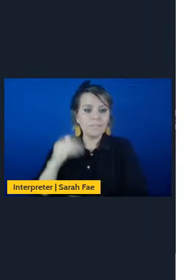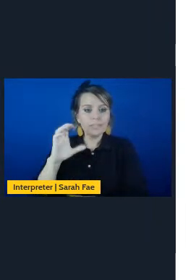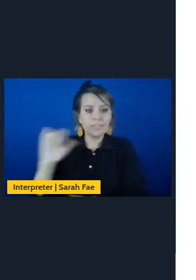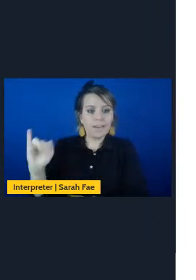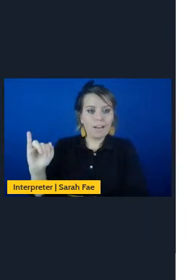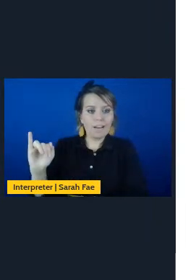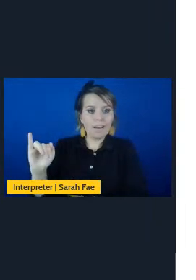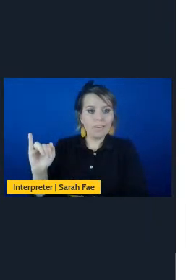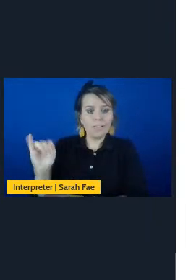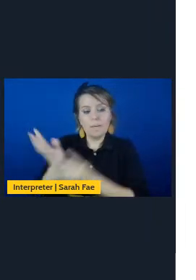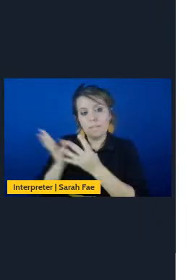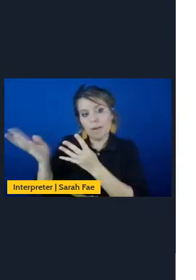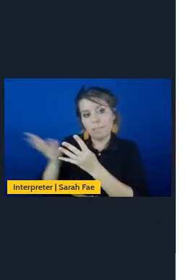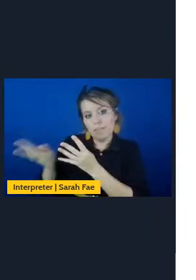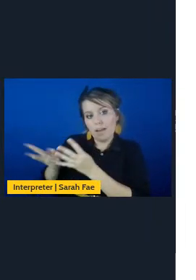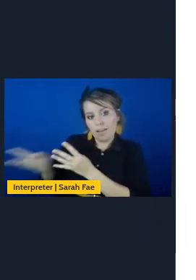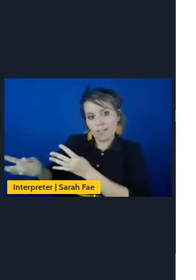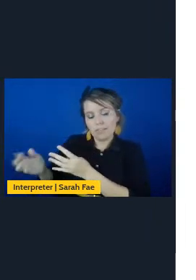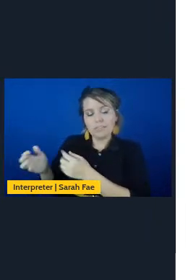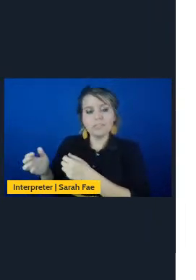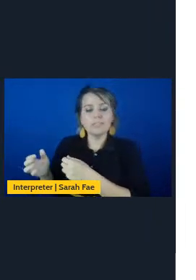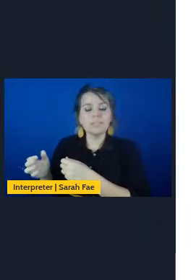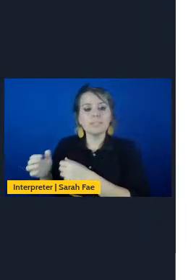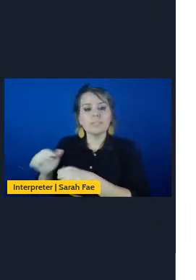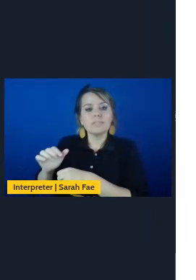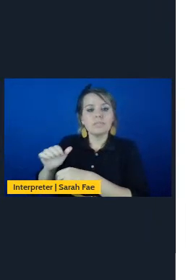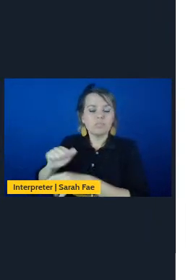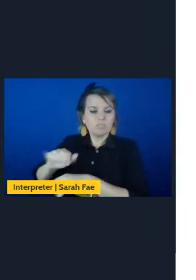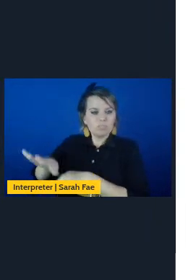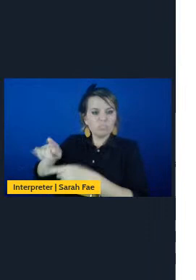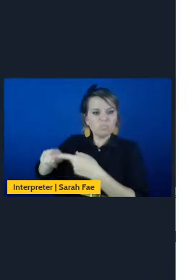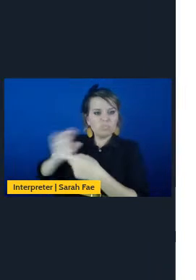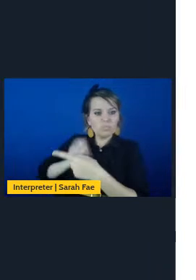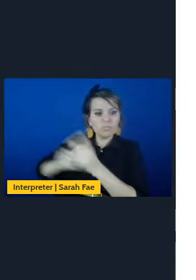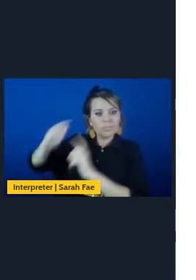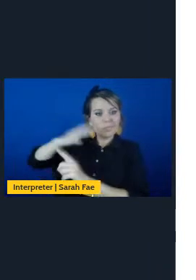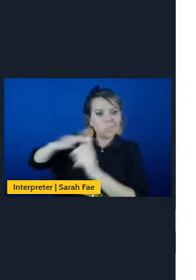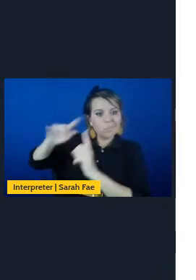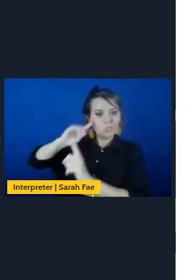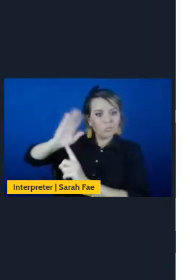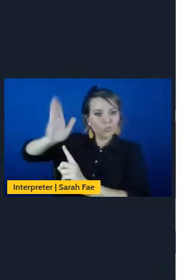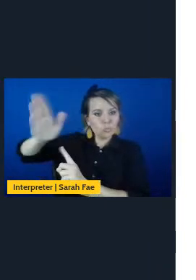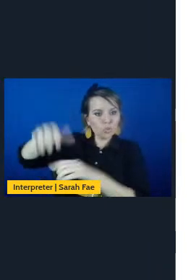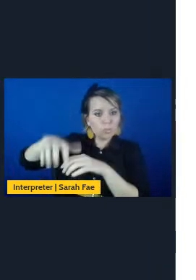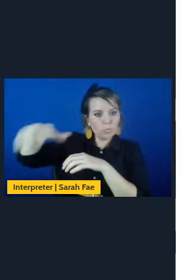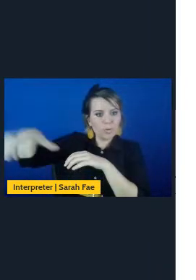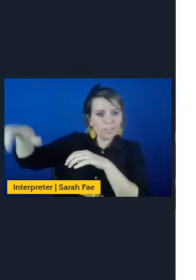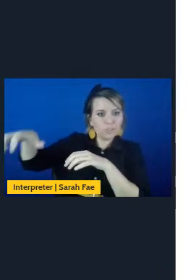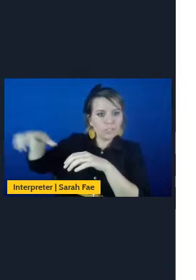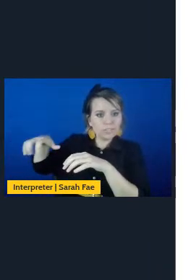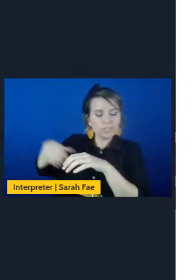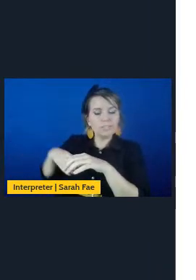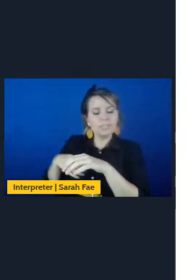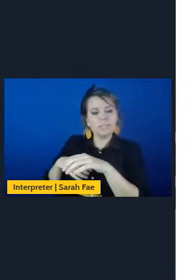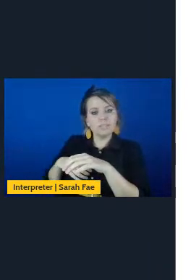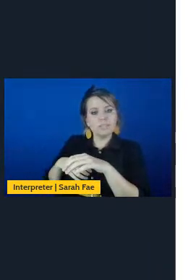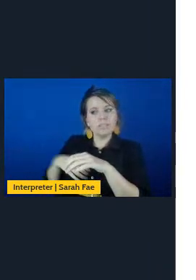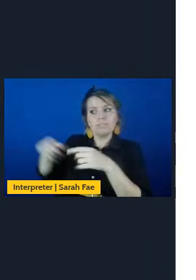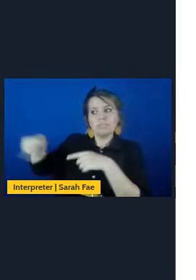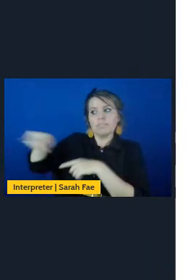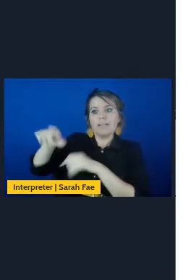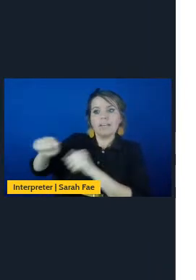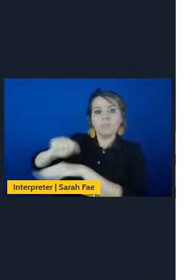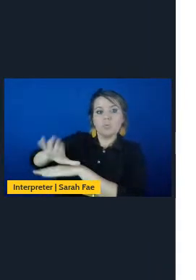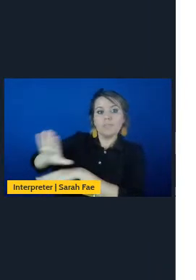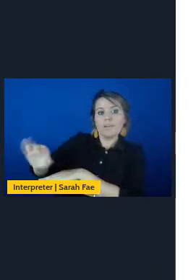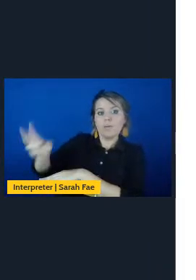where we deploy the ephemeral environments for the feature branches, and also the developers can deploy their own environments. And